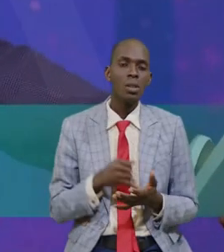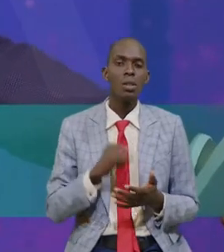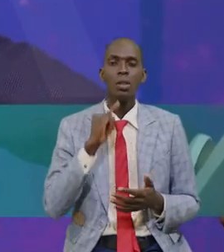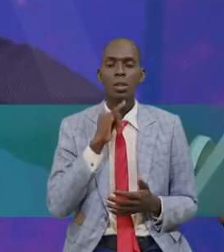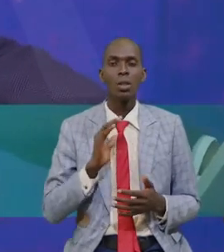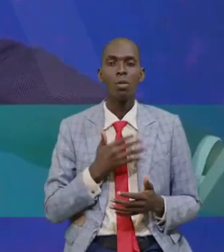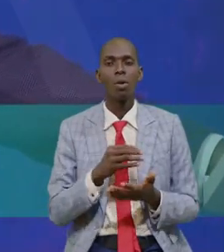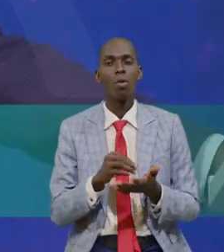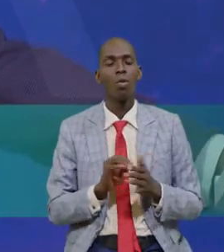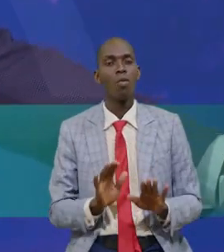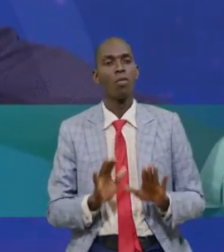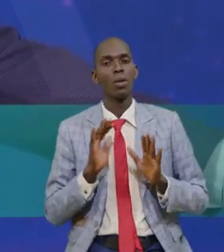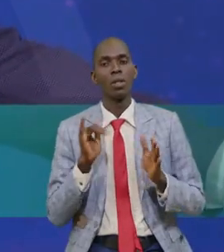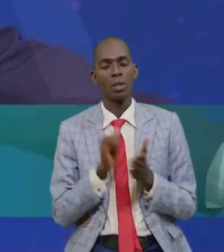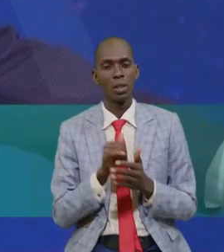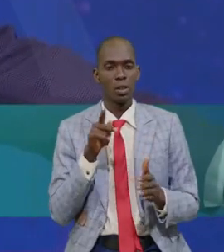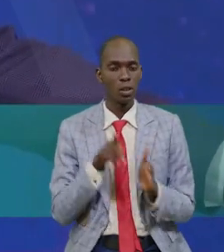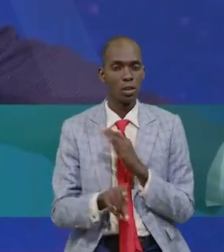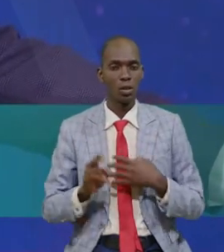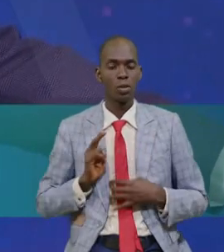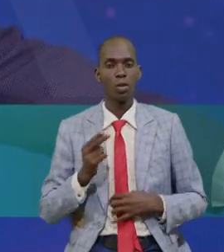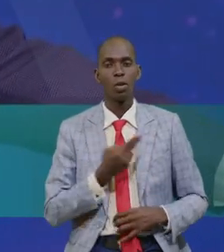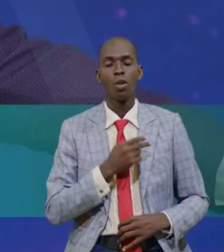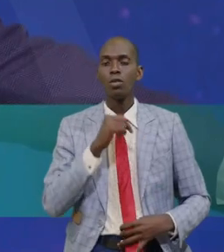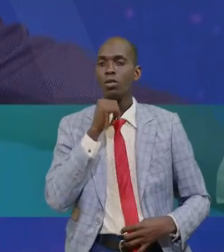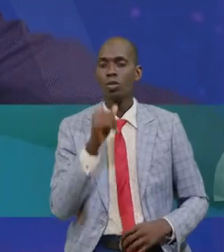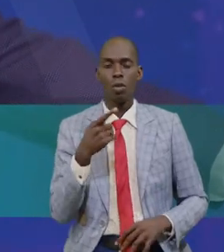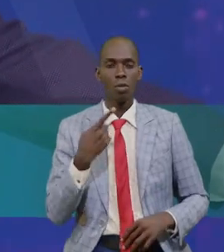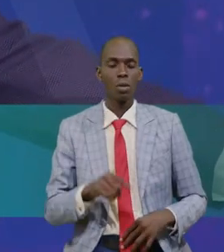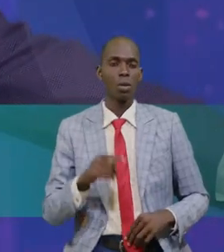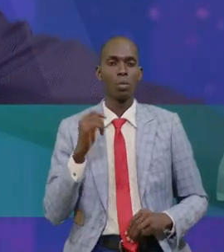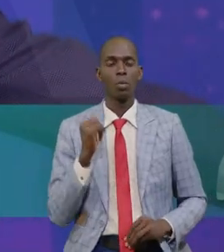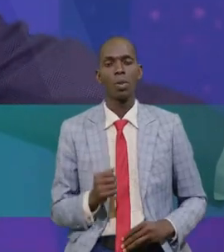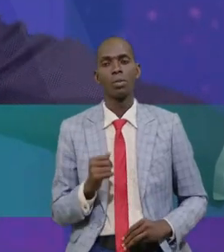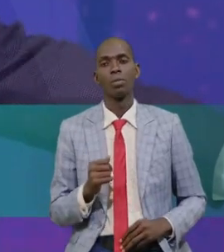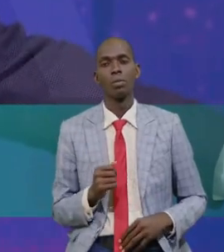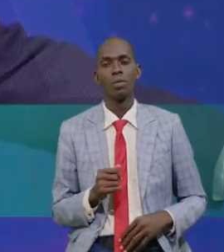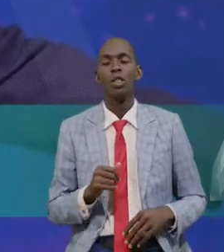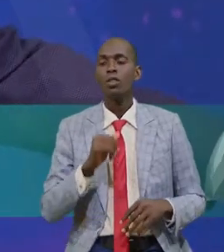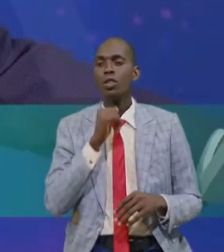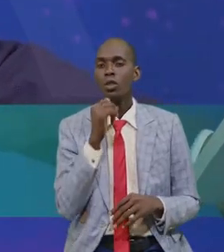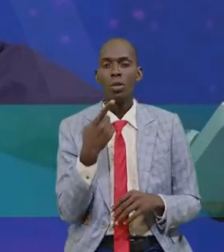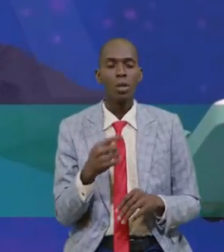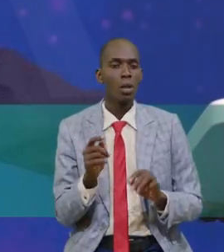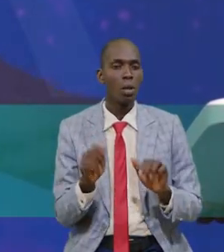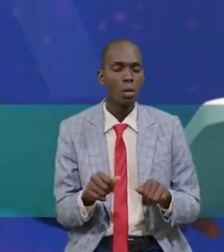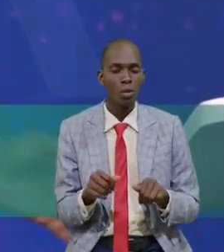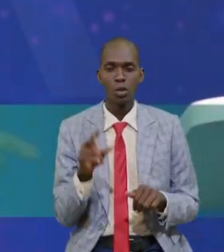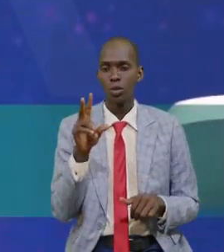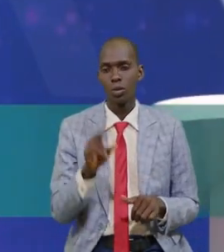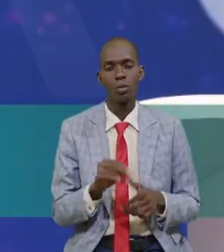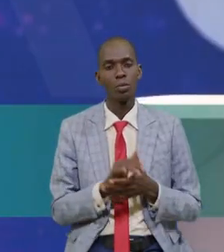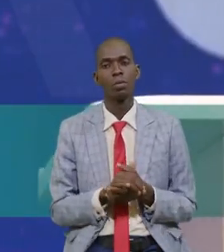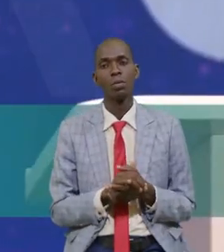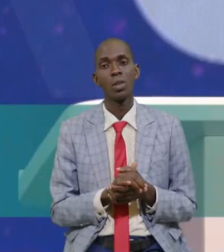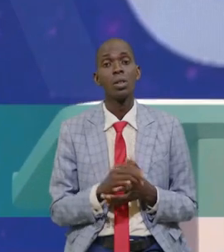that kills us. Not their power, no. Not their ability, no. It's